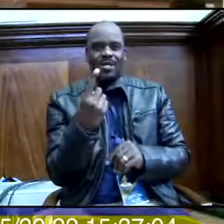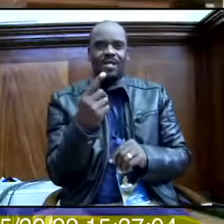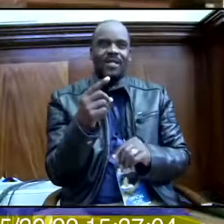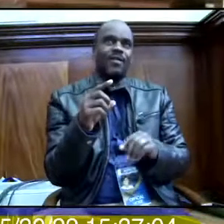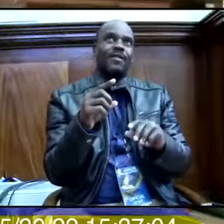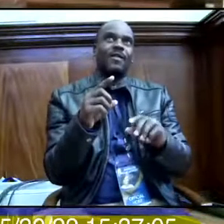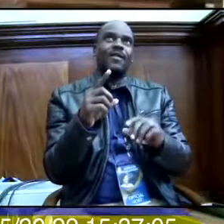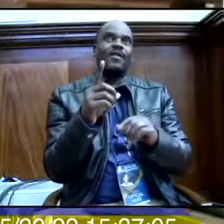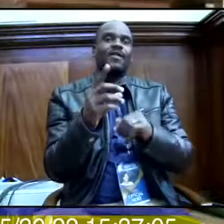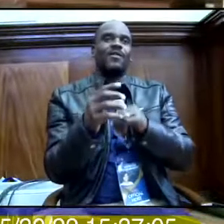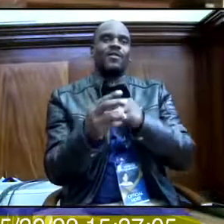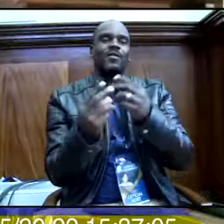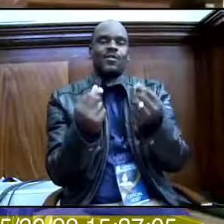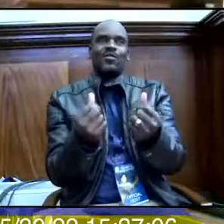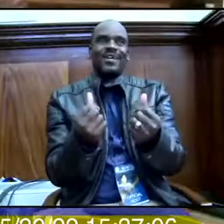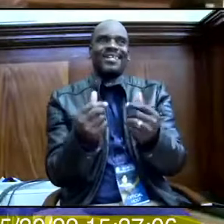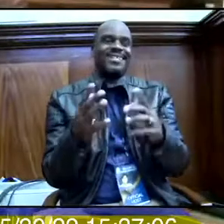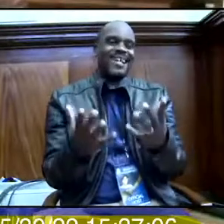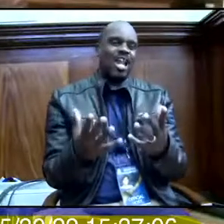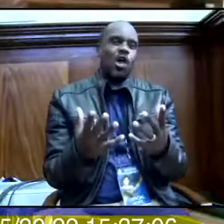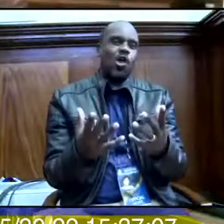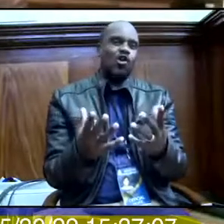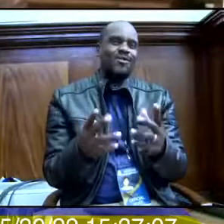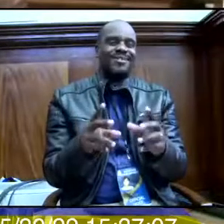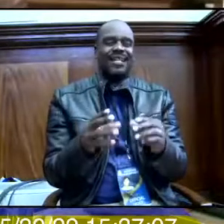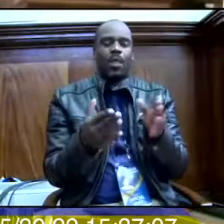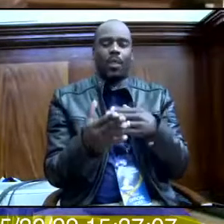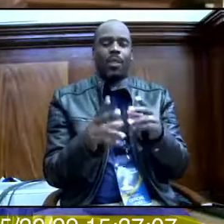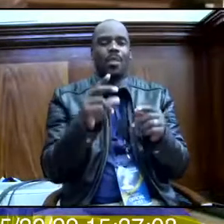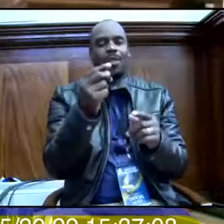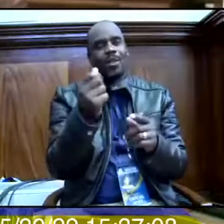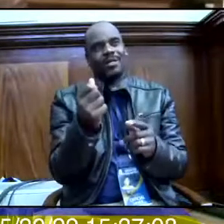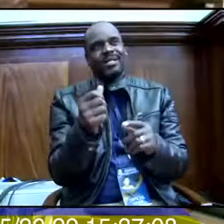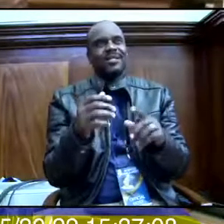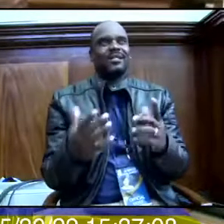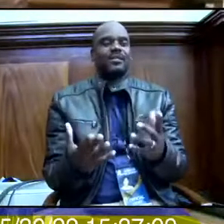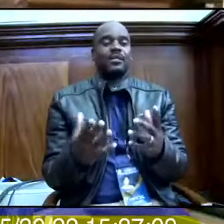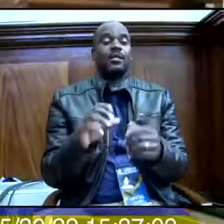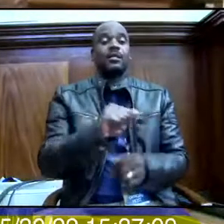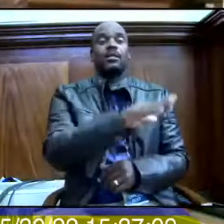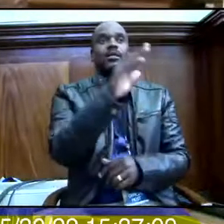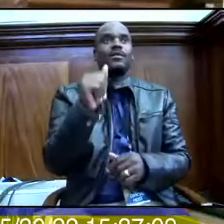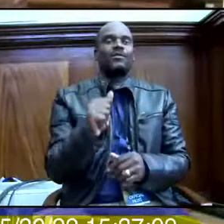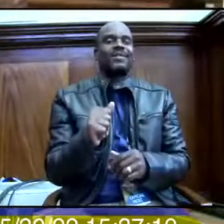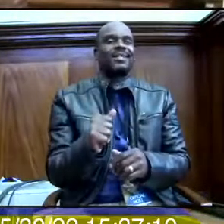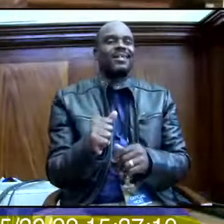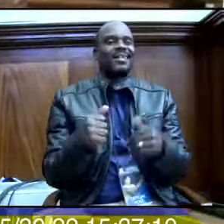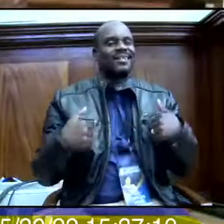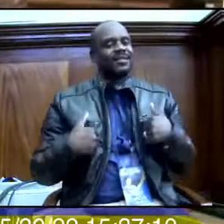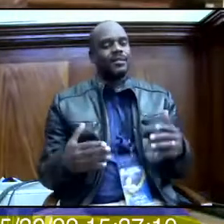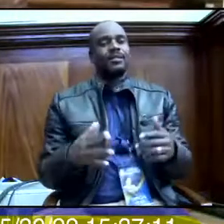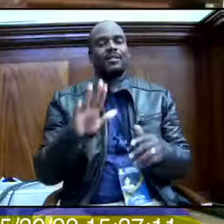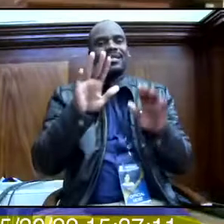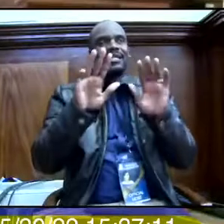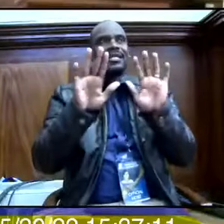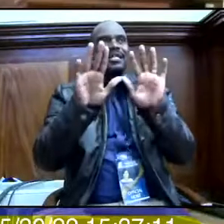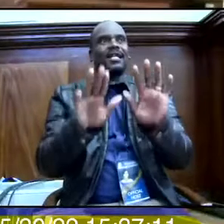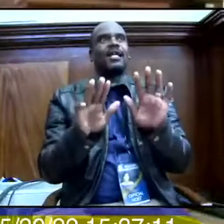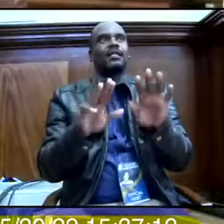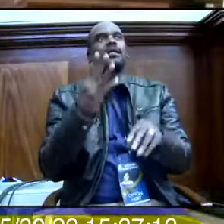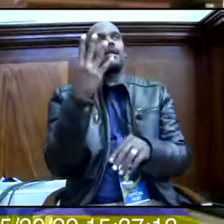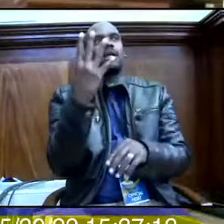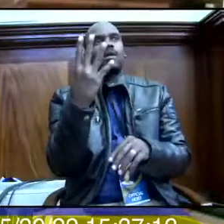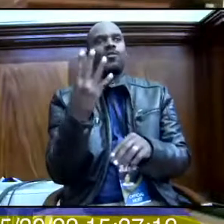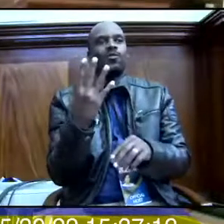financial and non-financial assets than south africa since 1994 it is underestimate